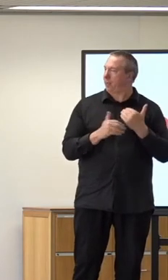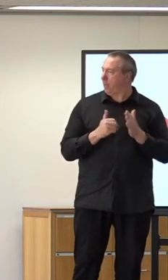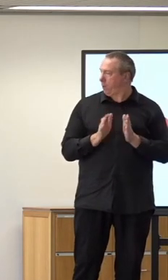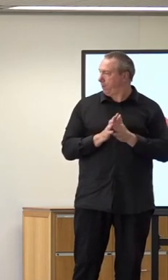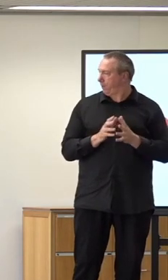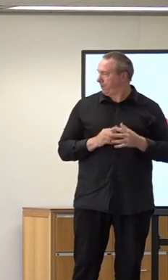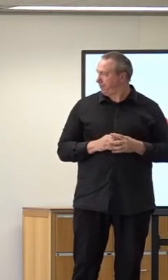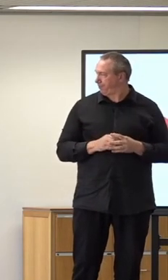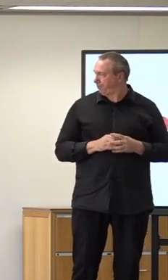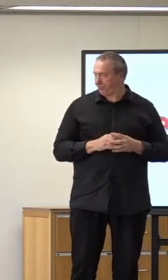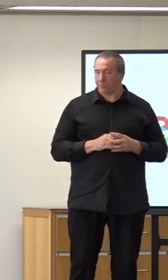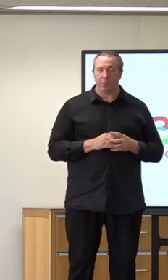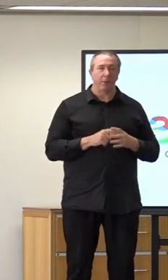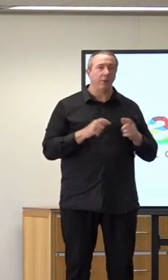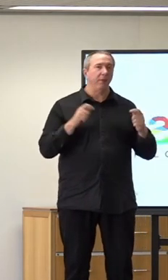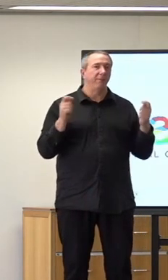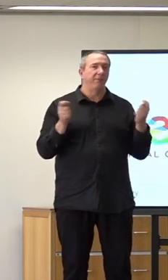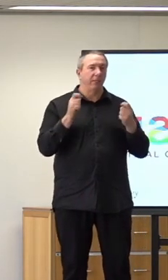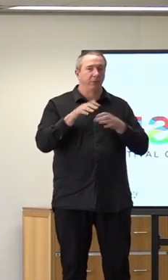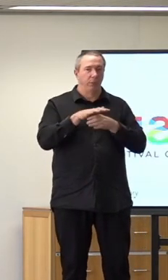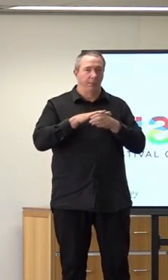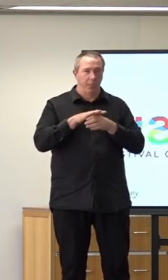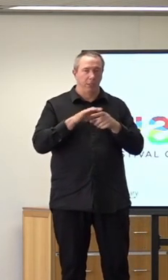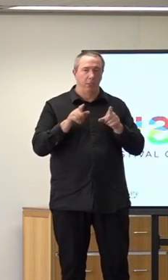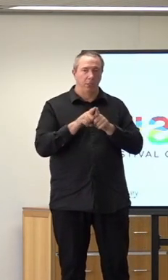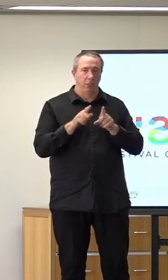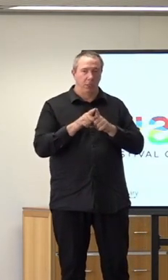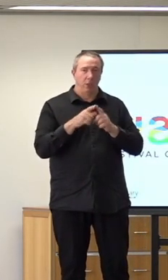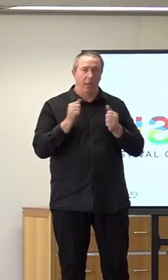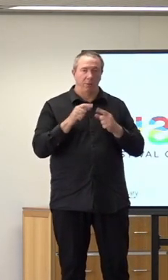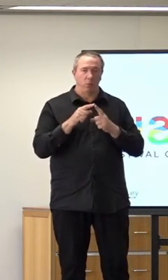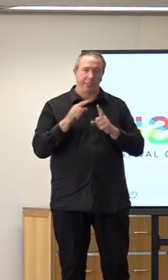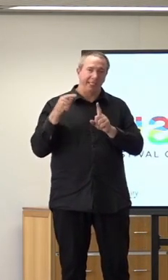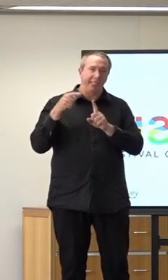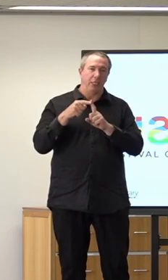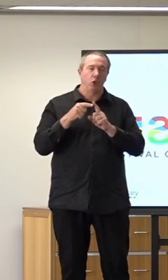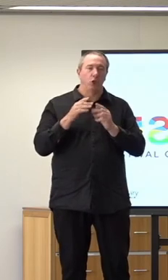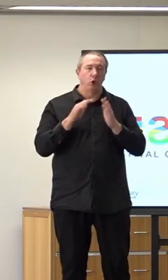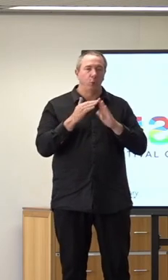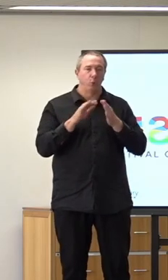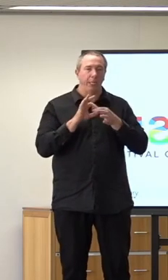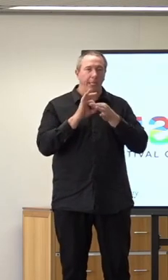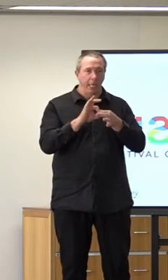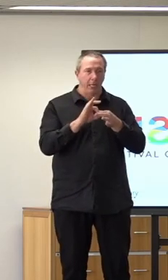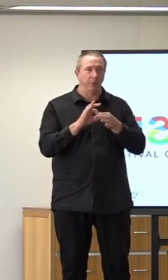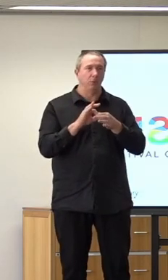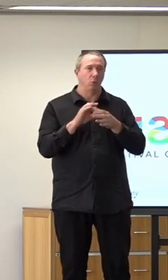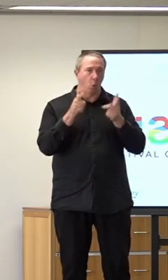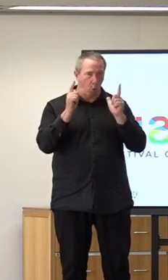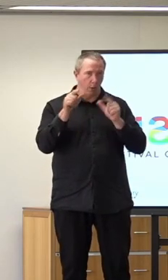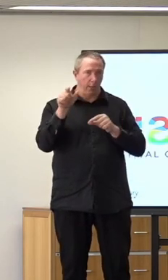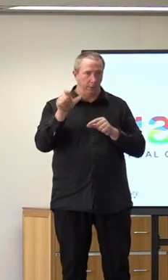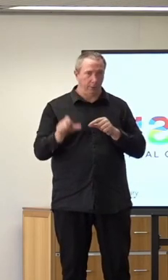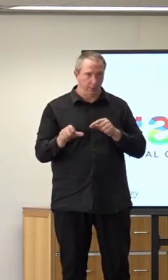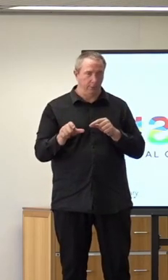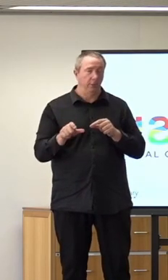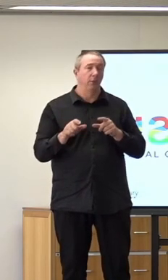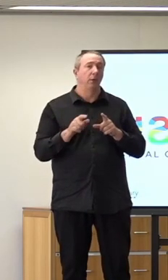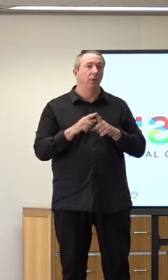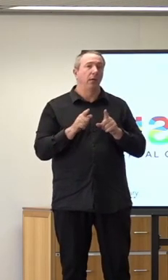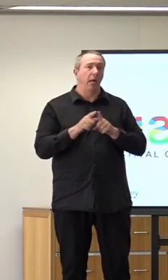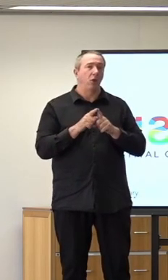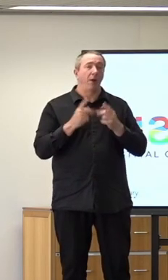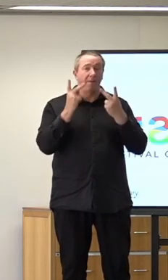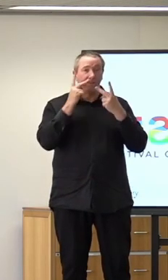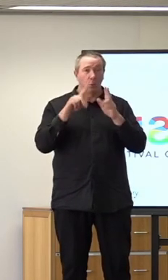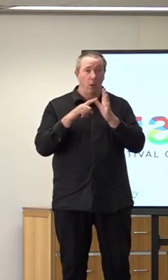In the festival space, we have Ellie Murray Young works as a dedicated community engagement coordinator, and outside of the visual